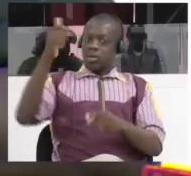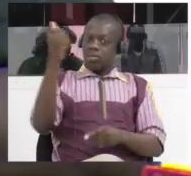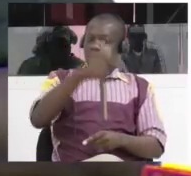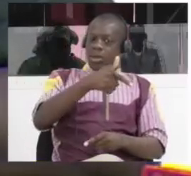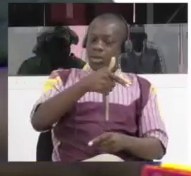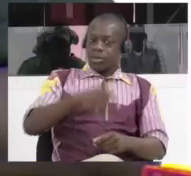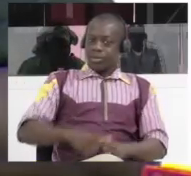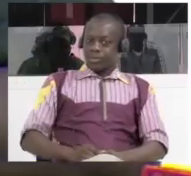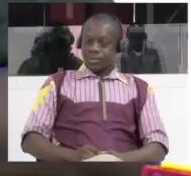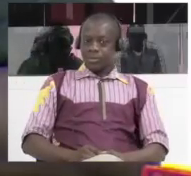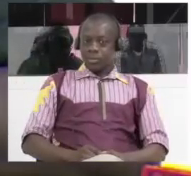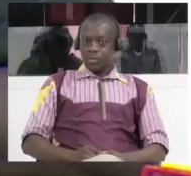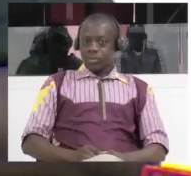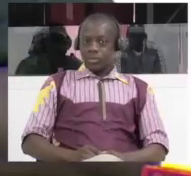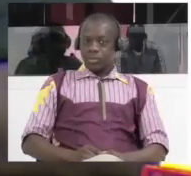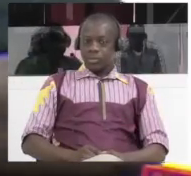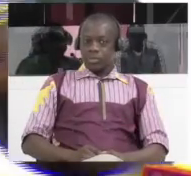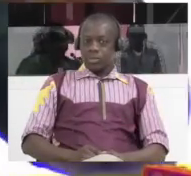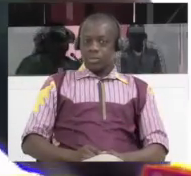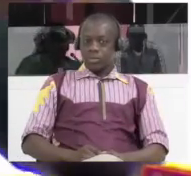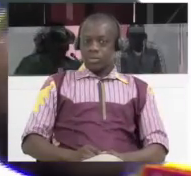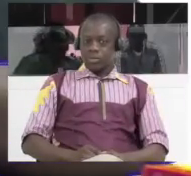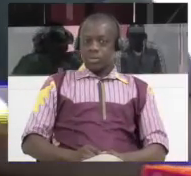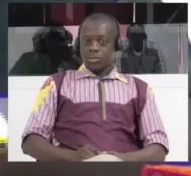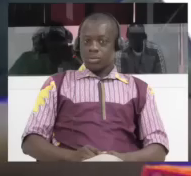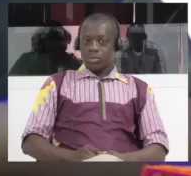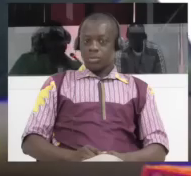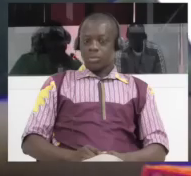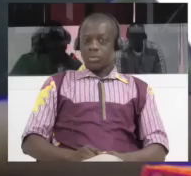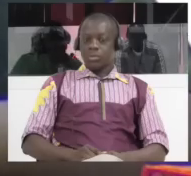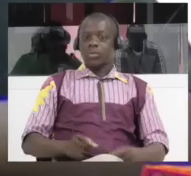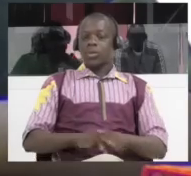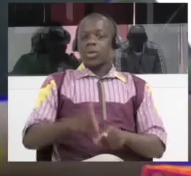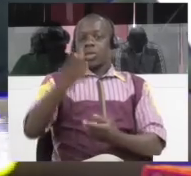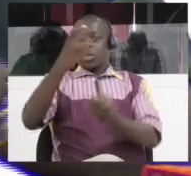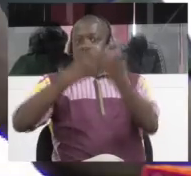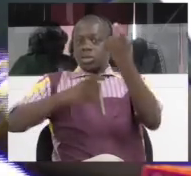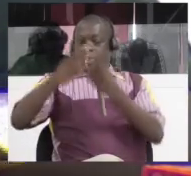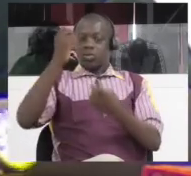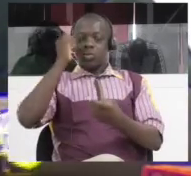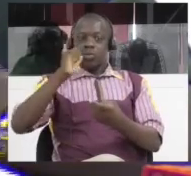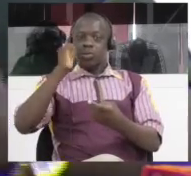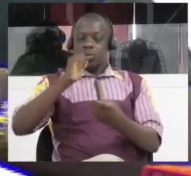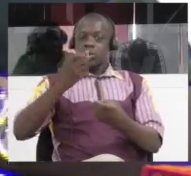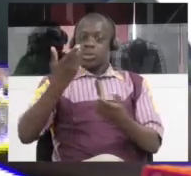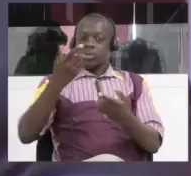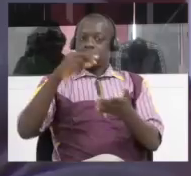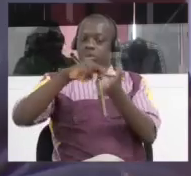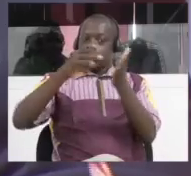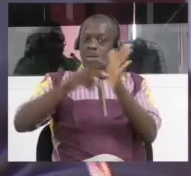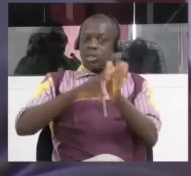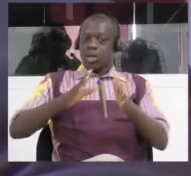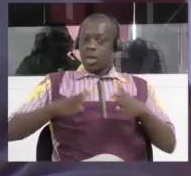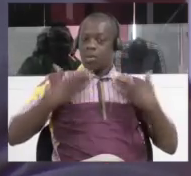Well, again, you know, when you use this terms happiness, it is an individual's